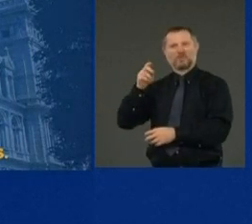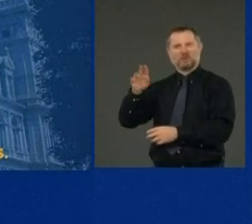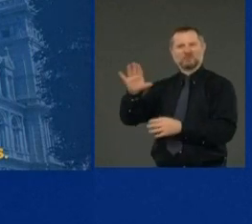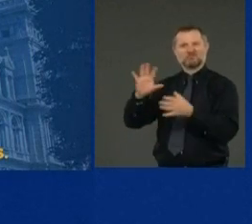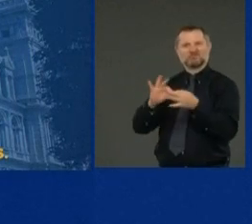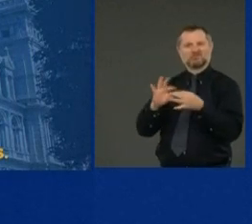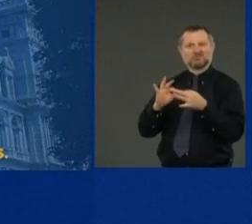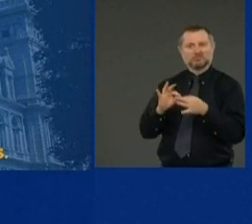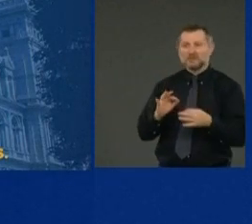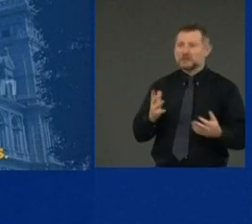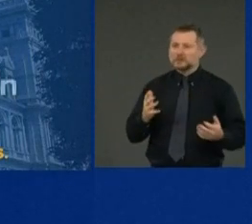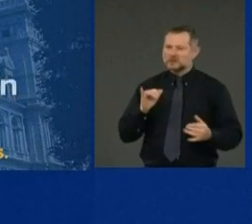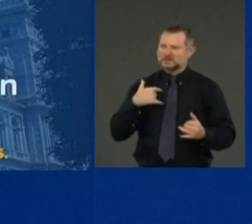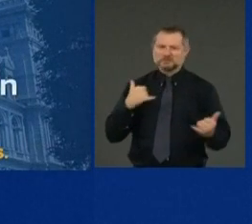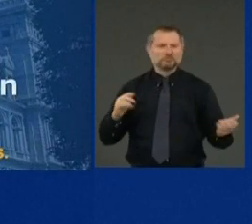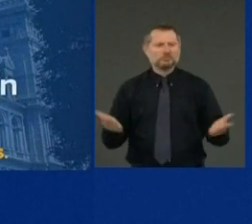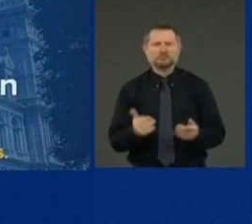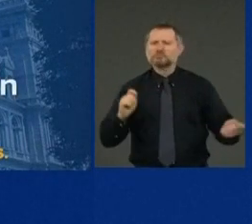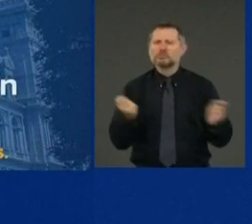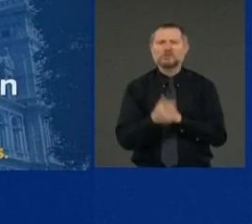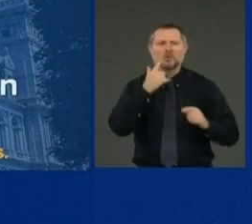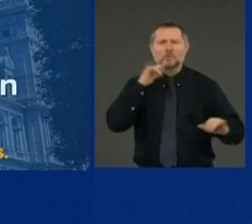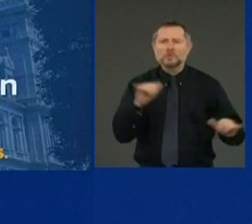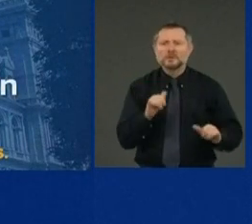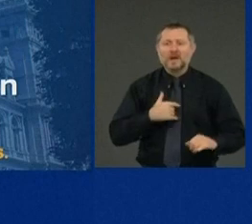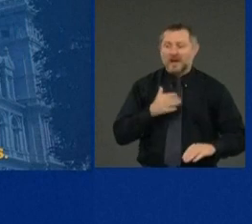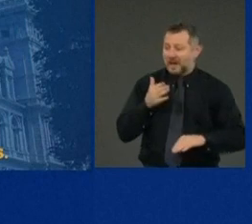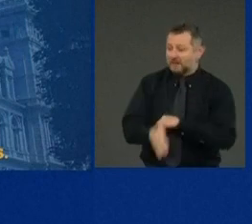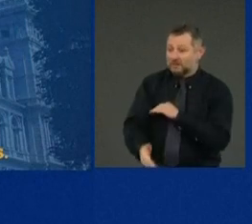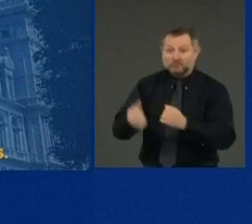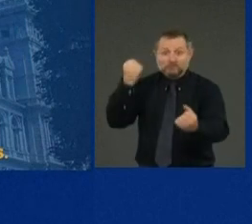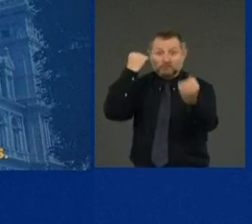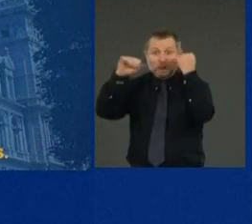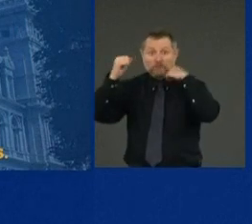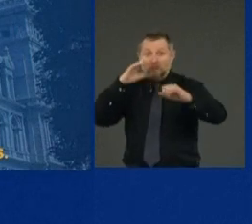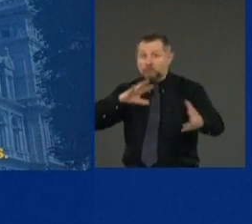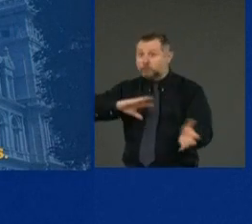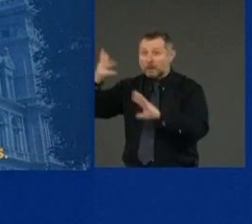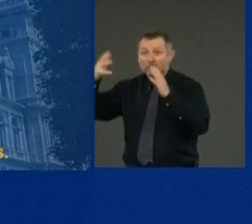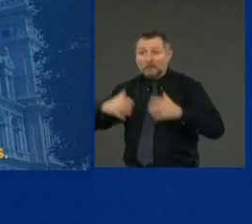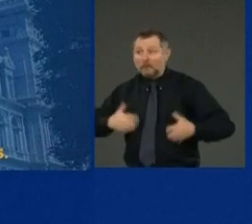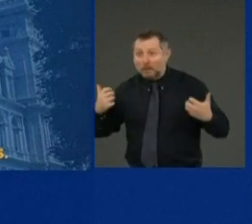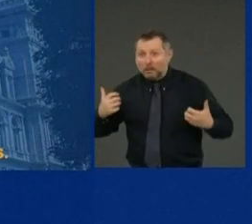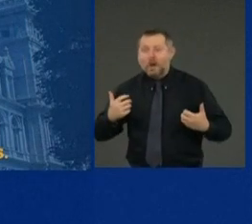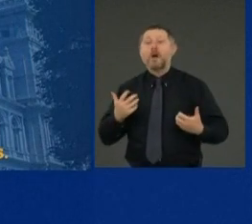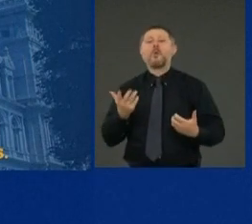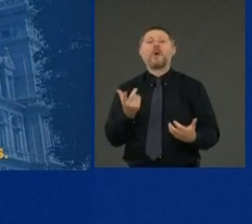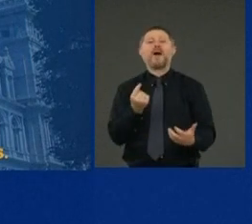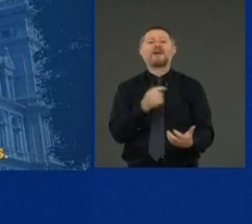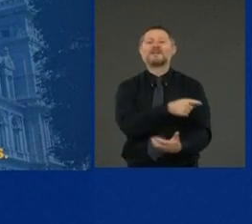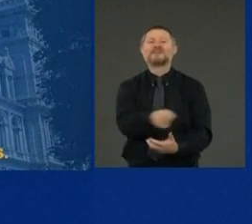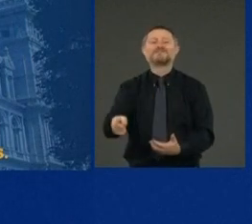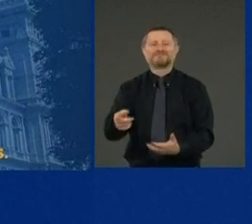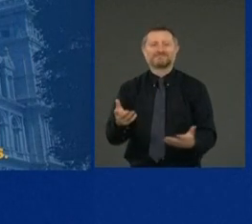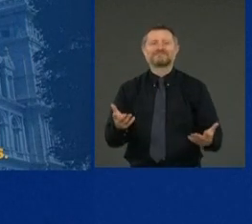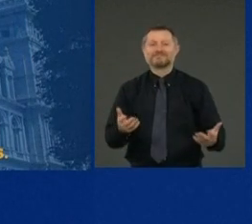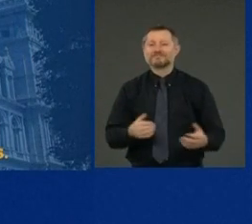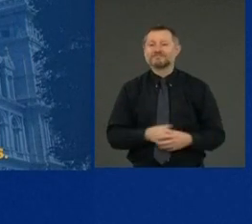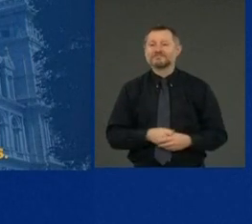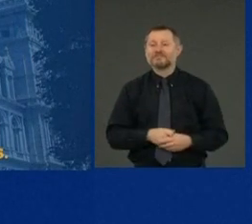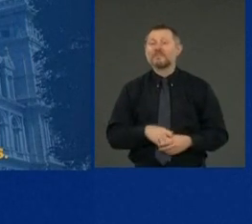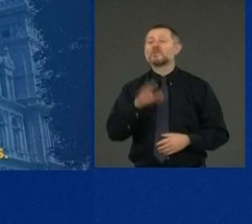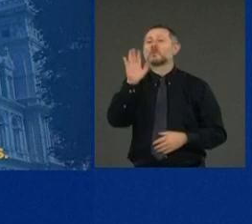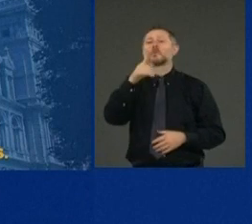be from all these protests and all this outrage? What is it? And don't give me just a press release where